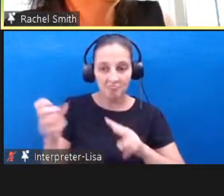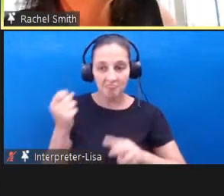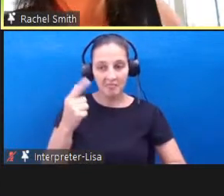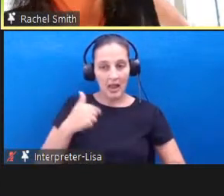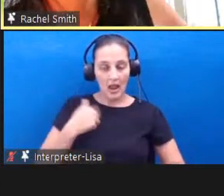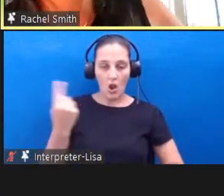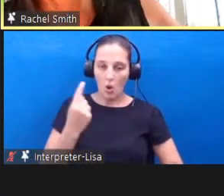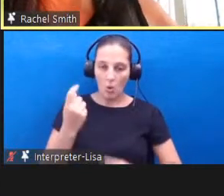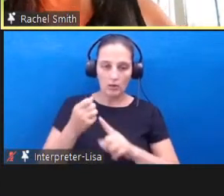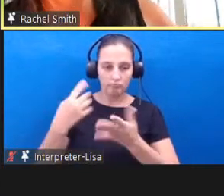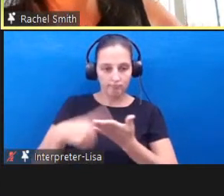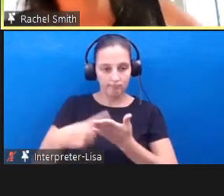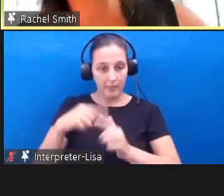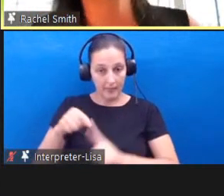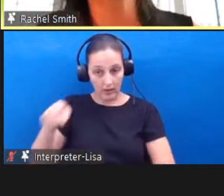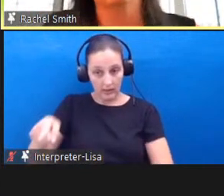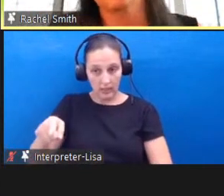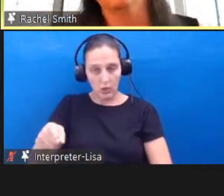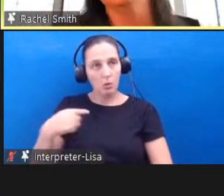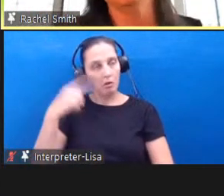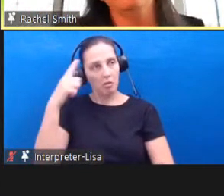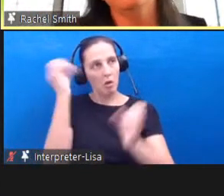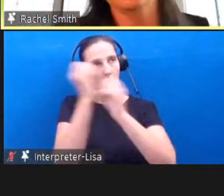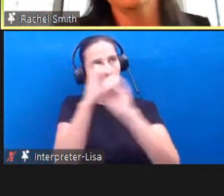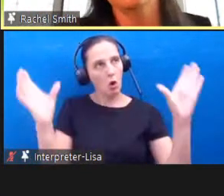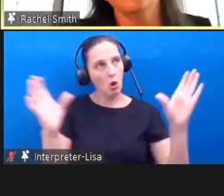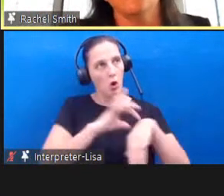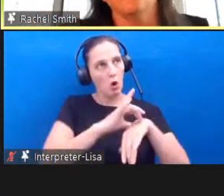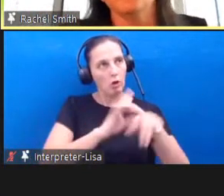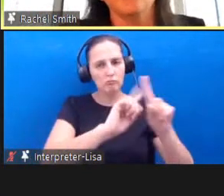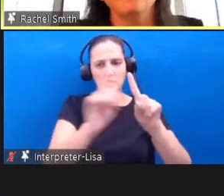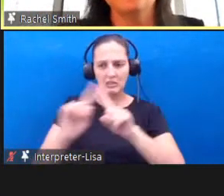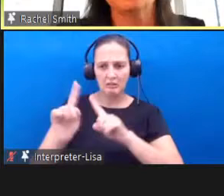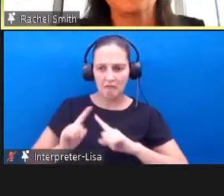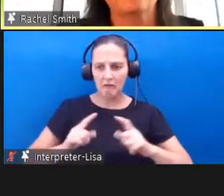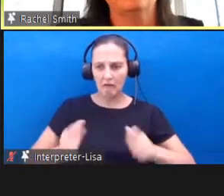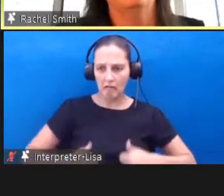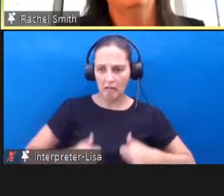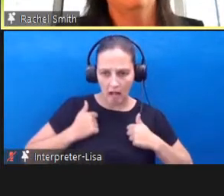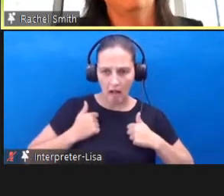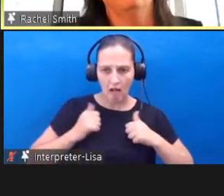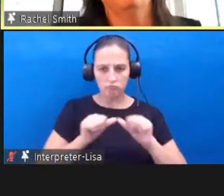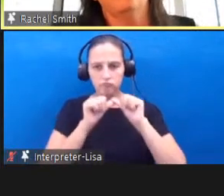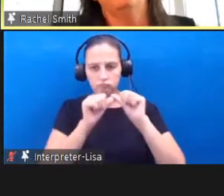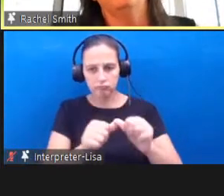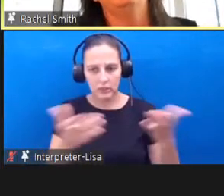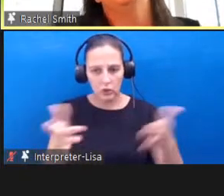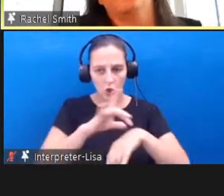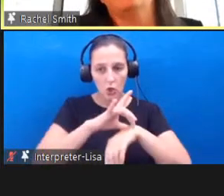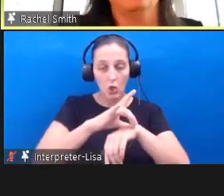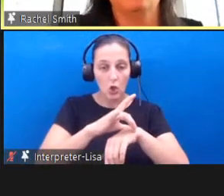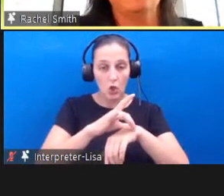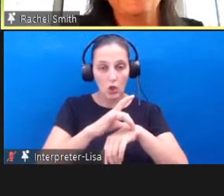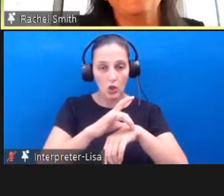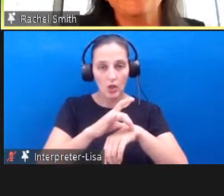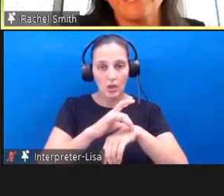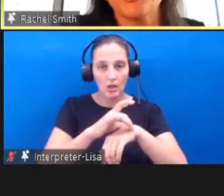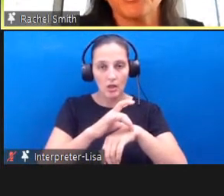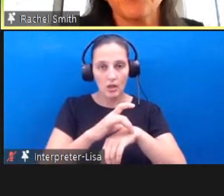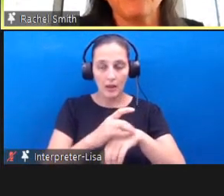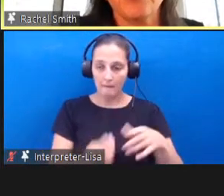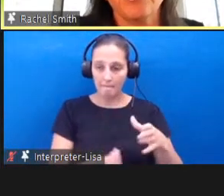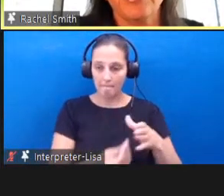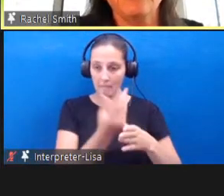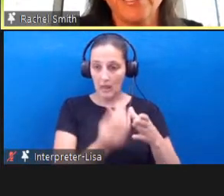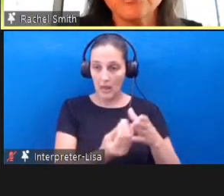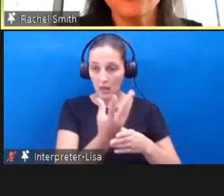them because when we think of Earth and we think of different kinds of life that can survive on this planet, a plant is